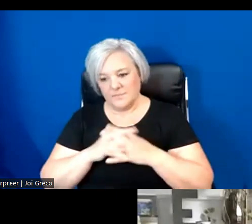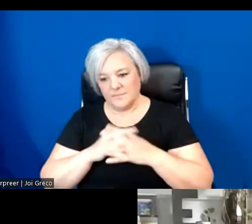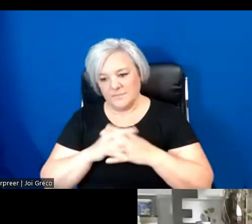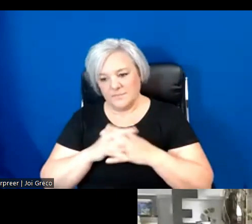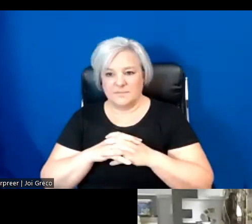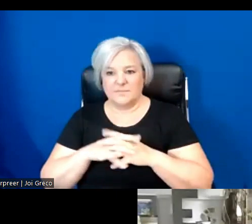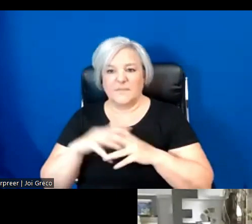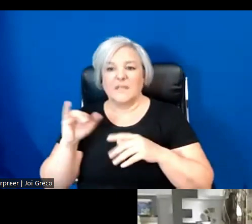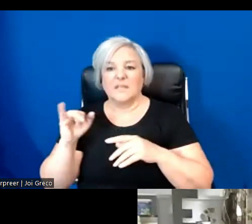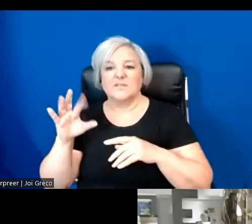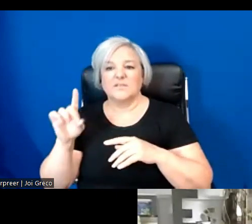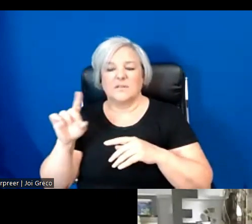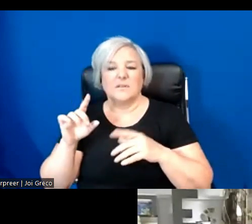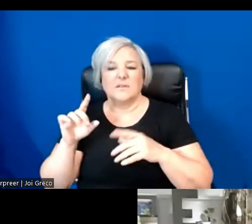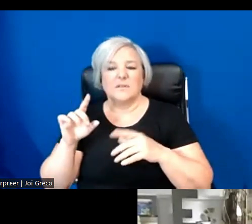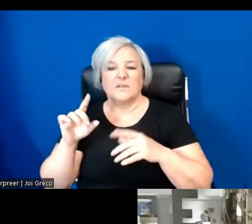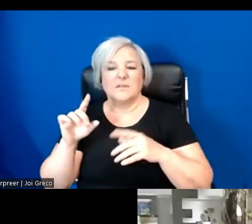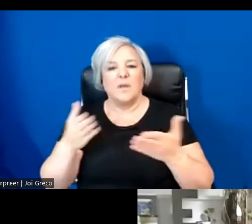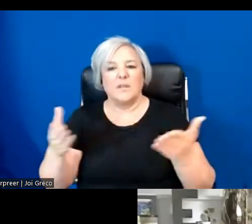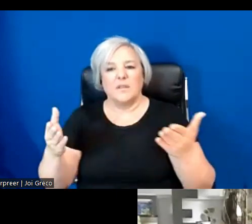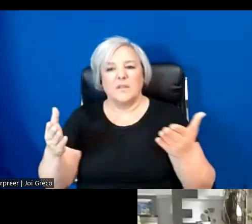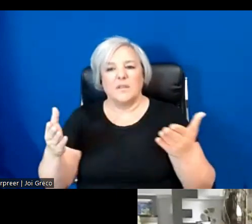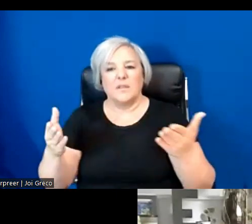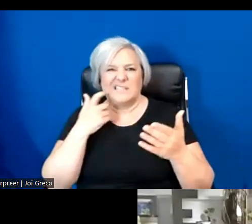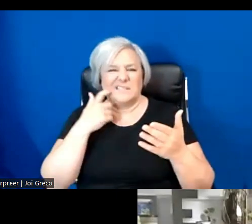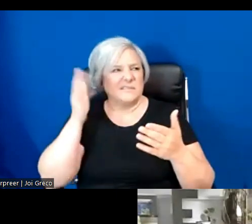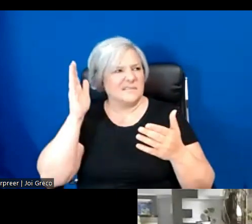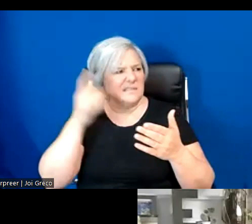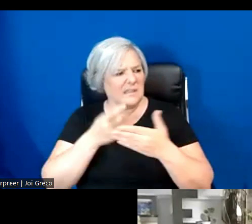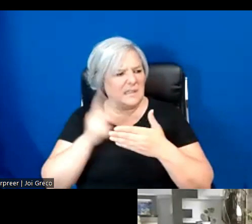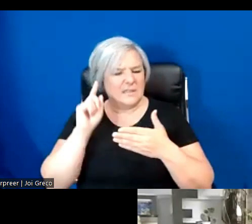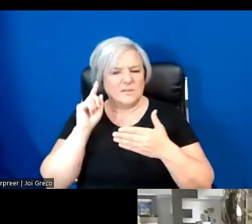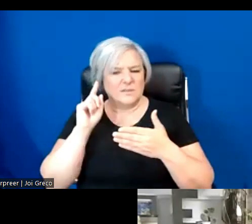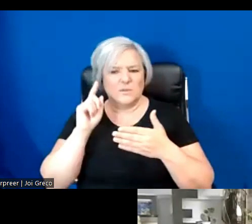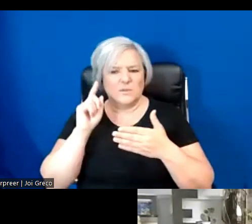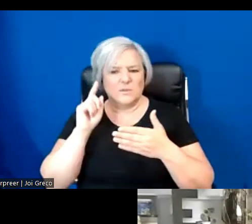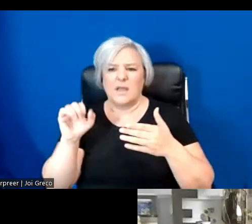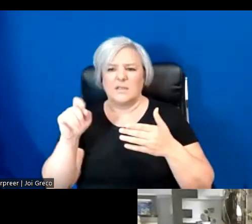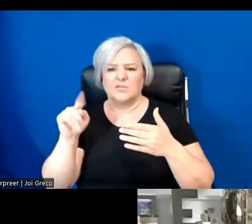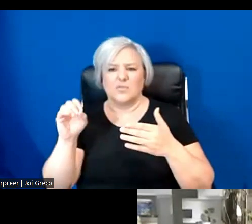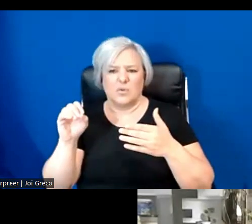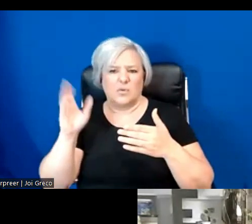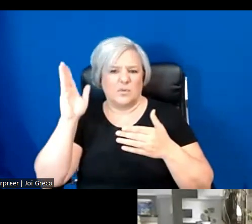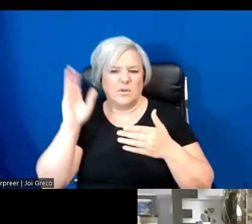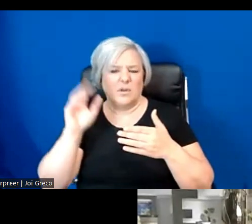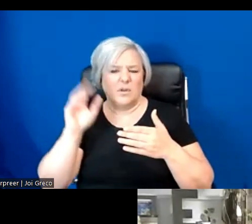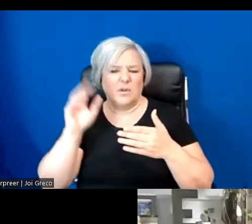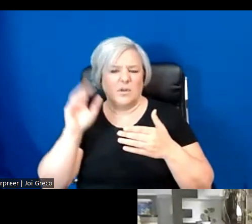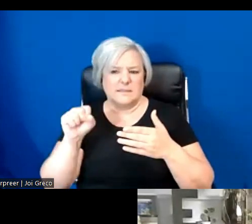I would say, like, one thing that I just presented, I think it was last week, for an ASTHO presentation on